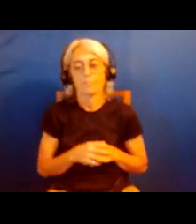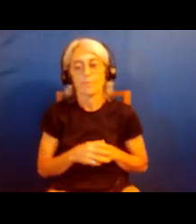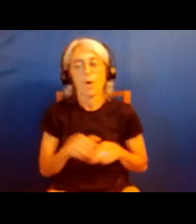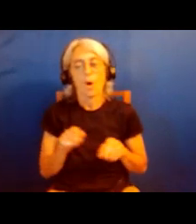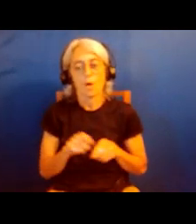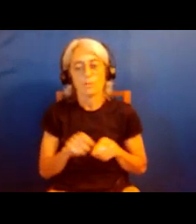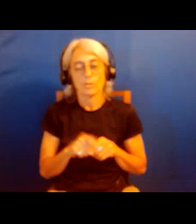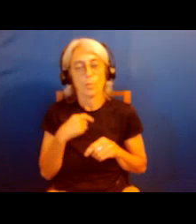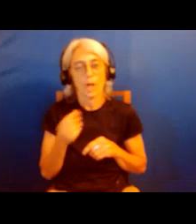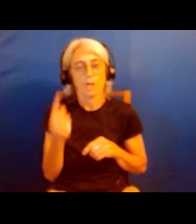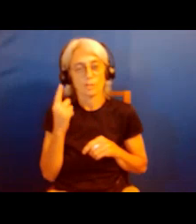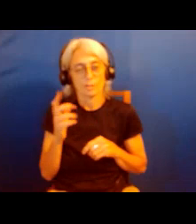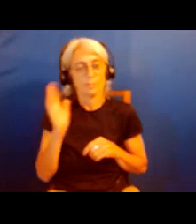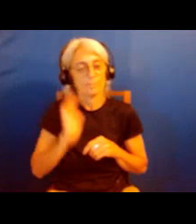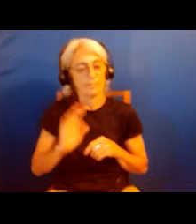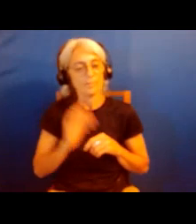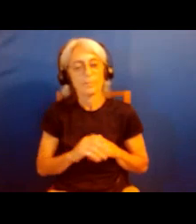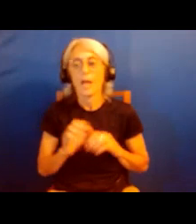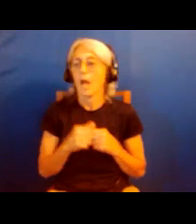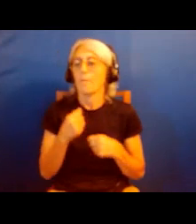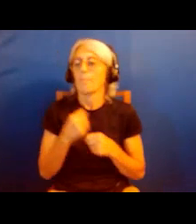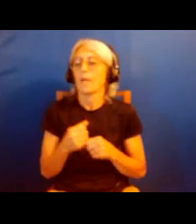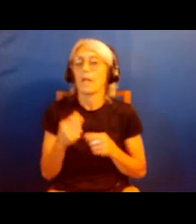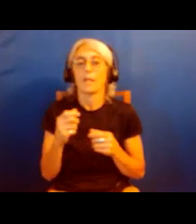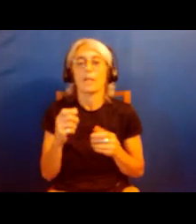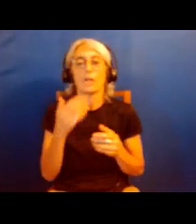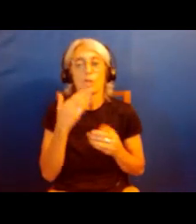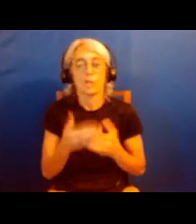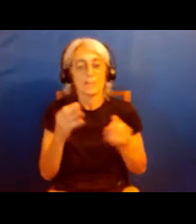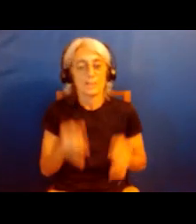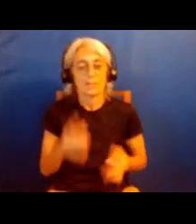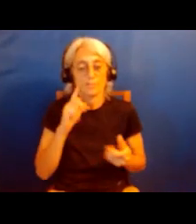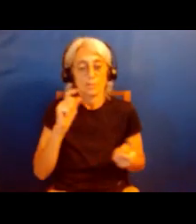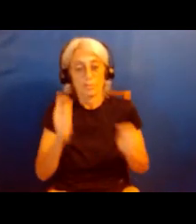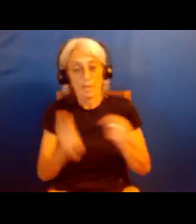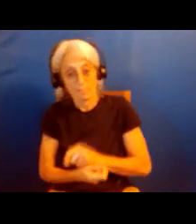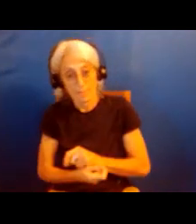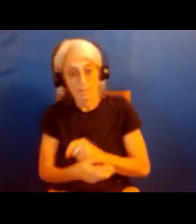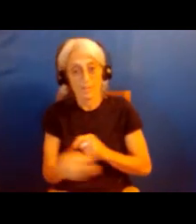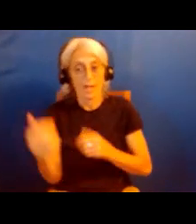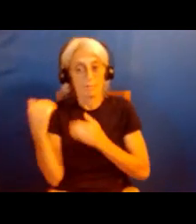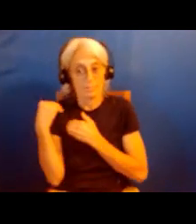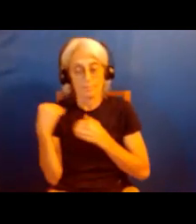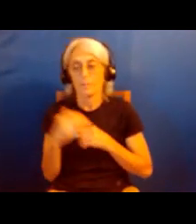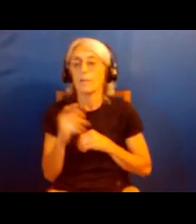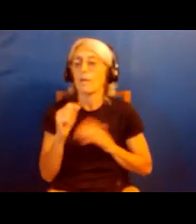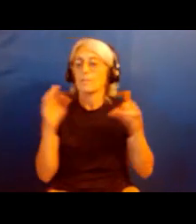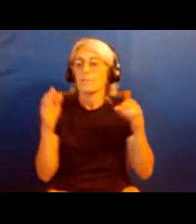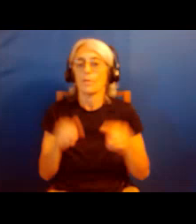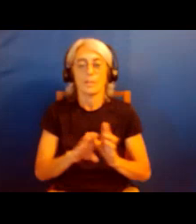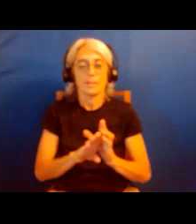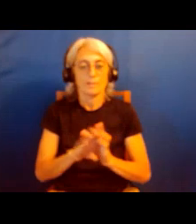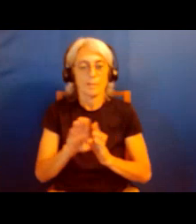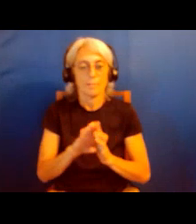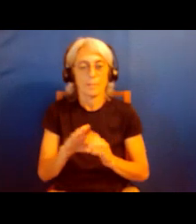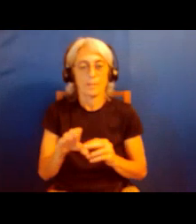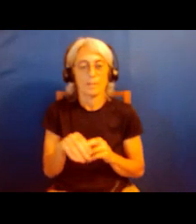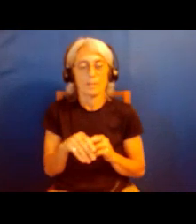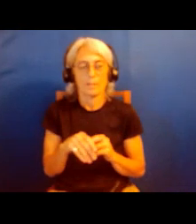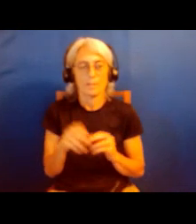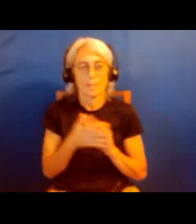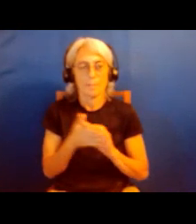make responsible and transformative decisions, we needed to focus on the development of data and AI strategy and